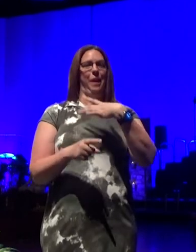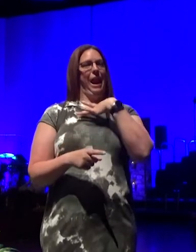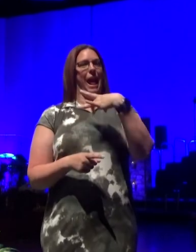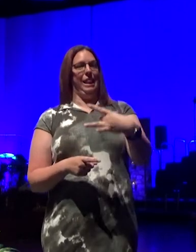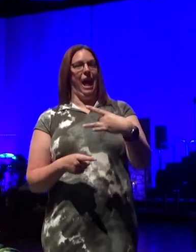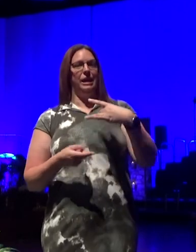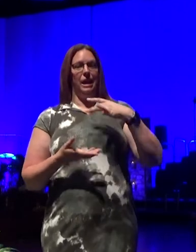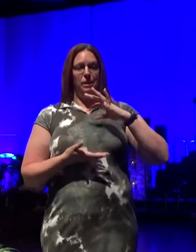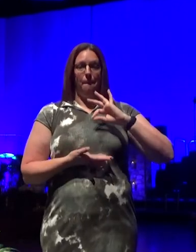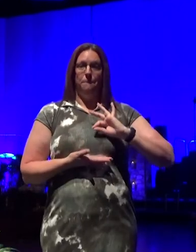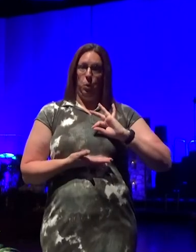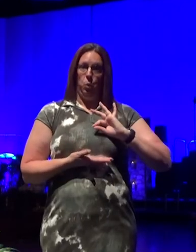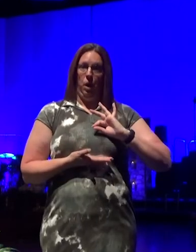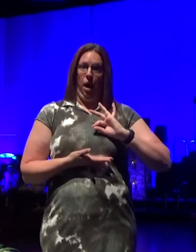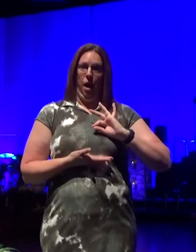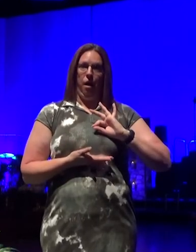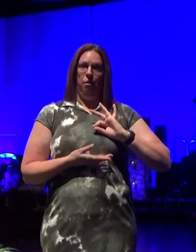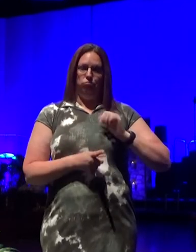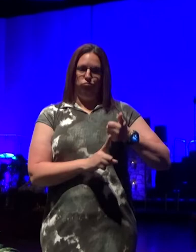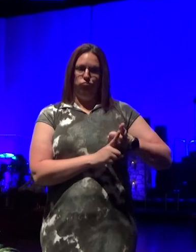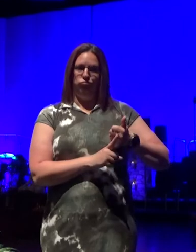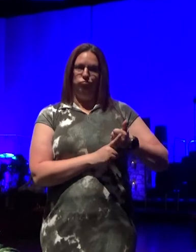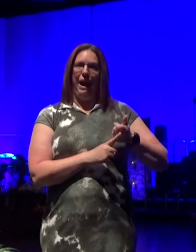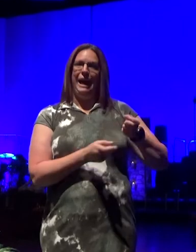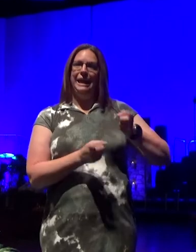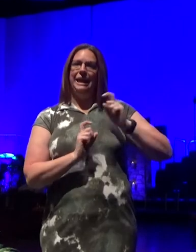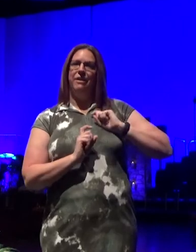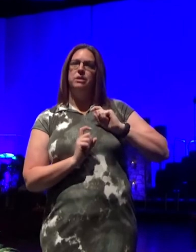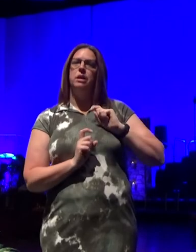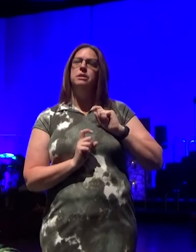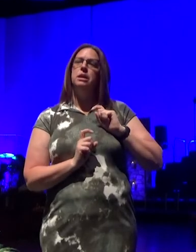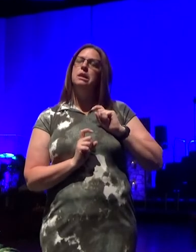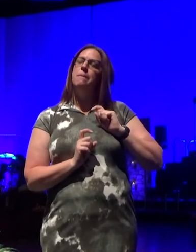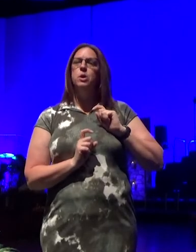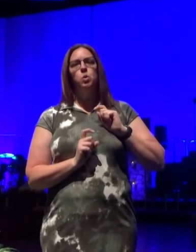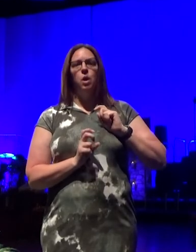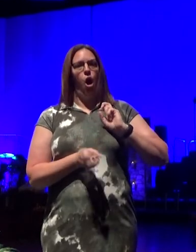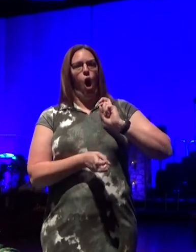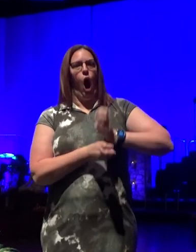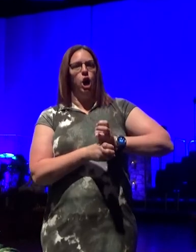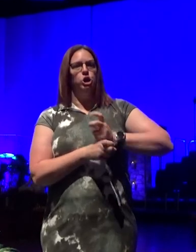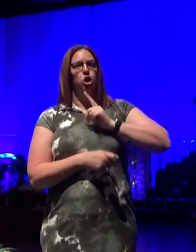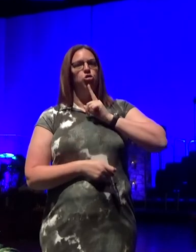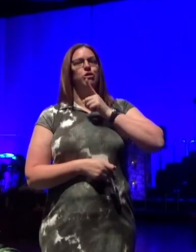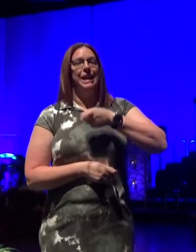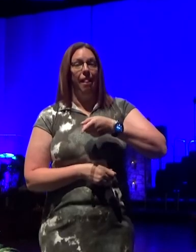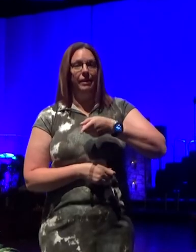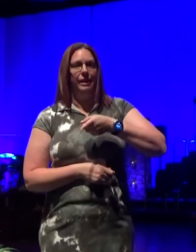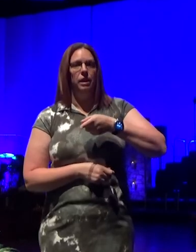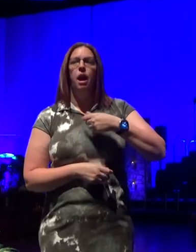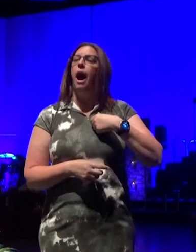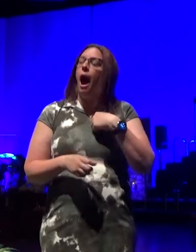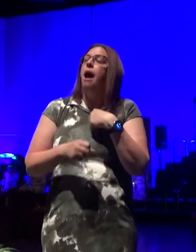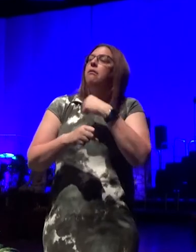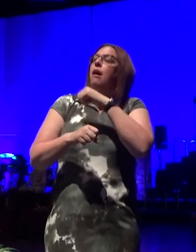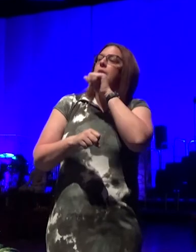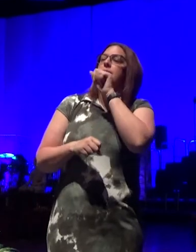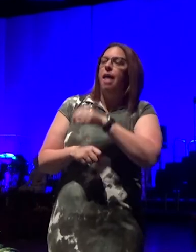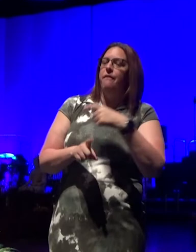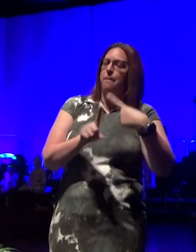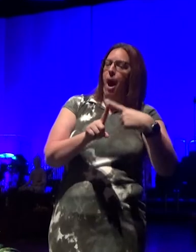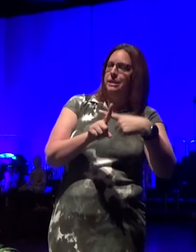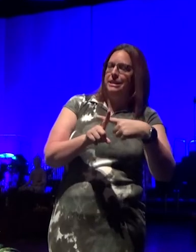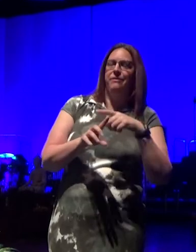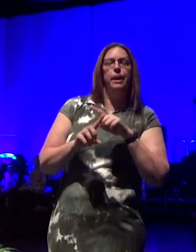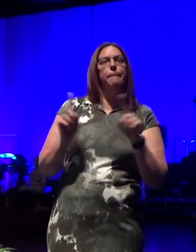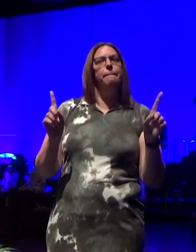us some harsh rationality. And I love positivity, but I've made my mark in the